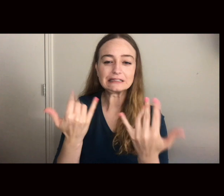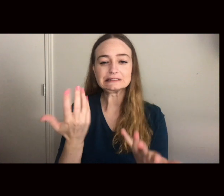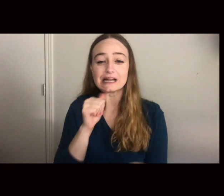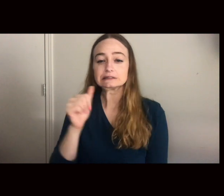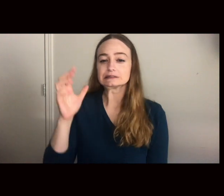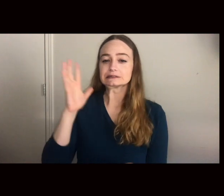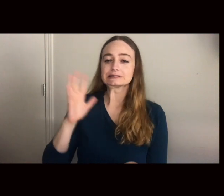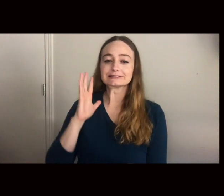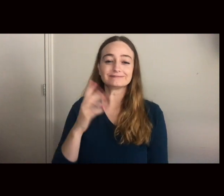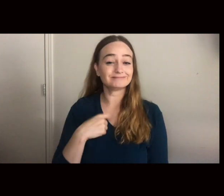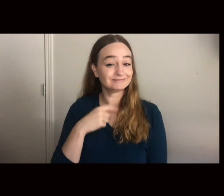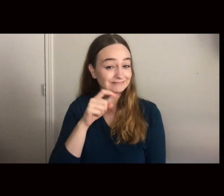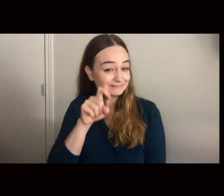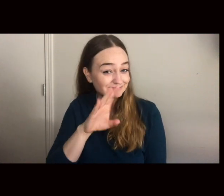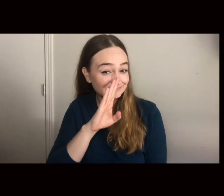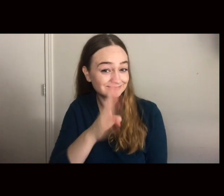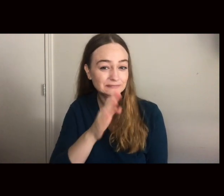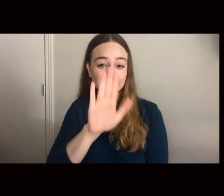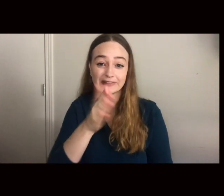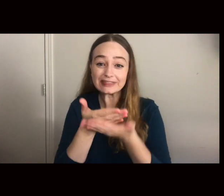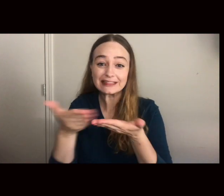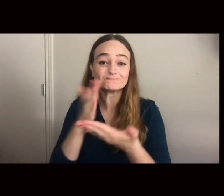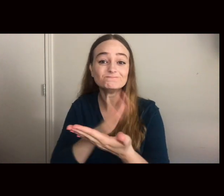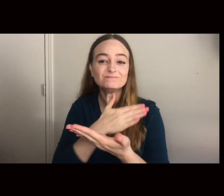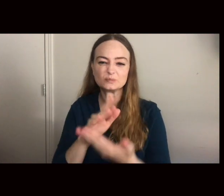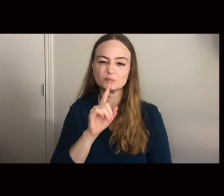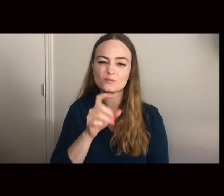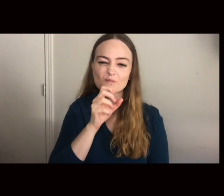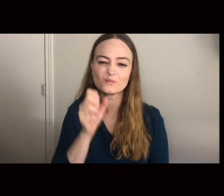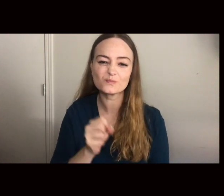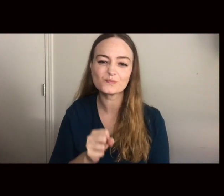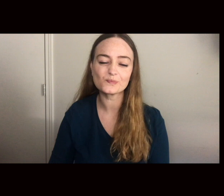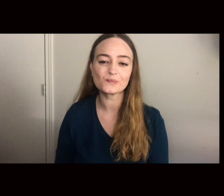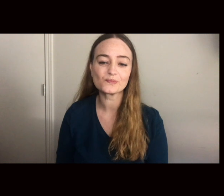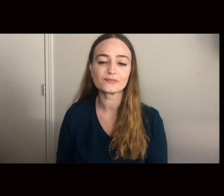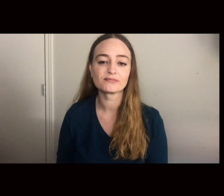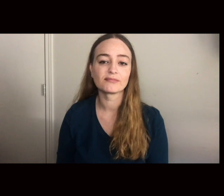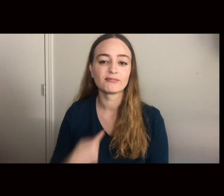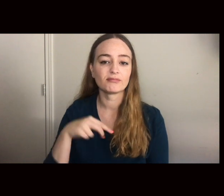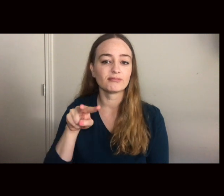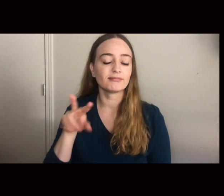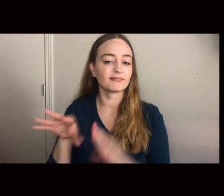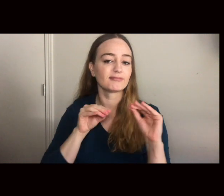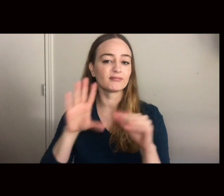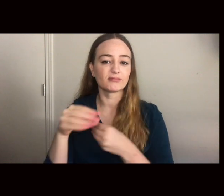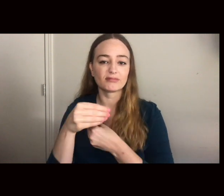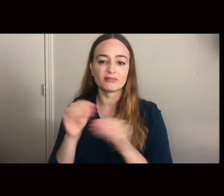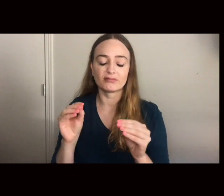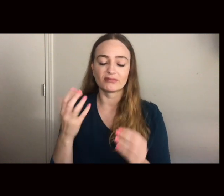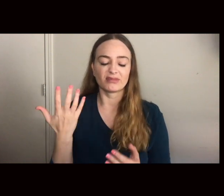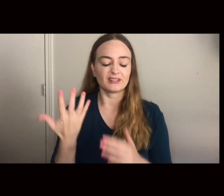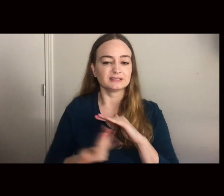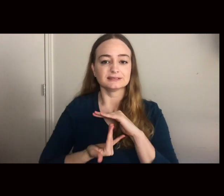But it's now and not then, so if I may be bold, your material just feels a little old. I